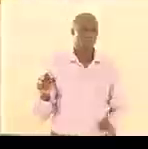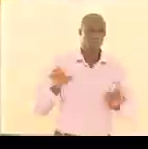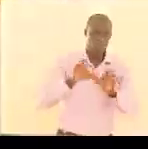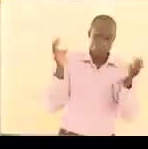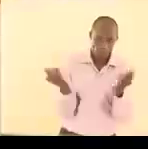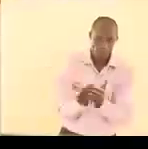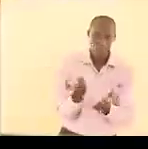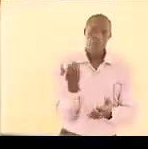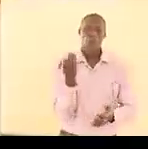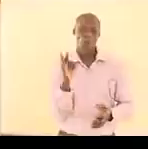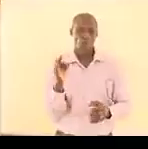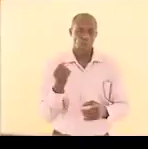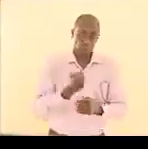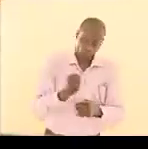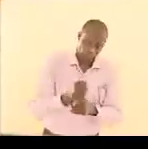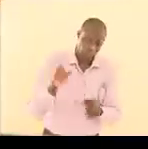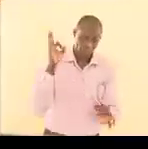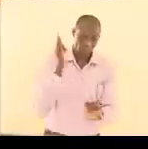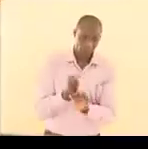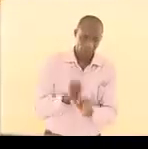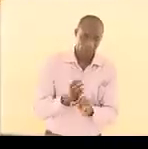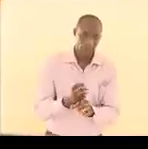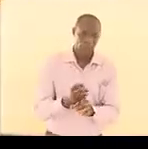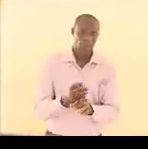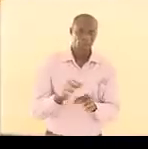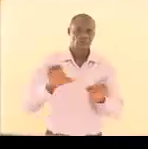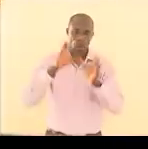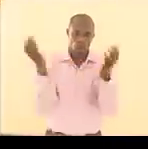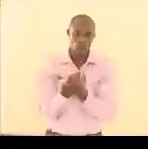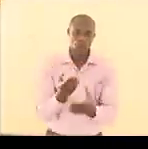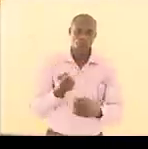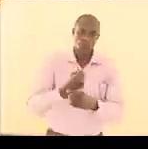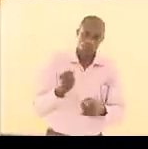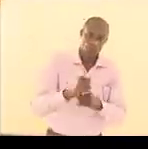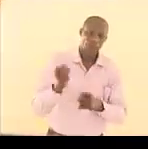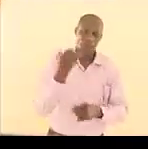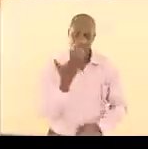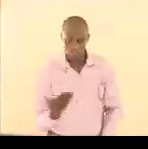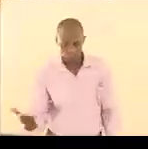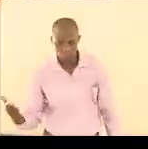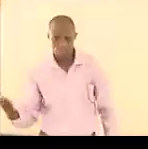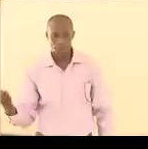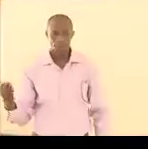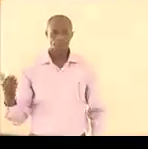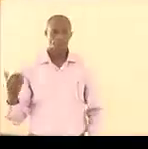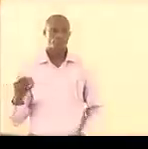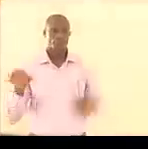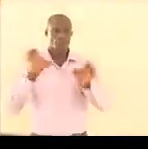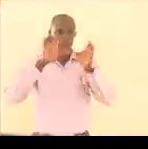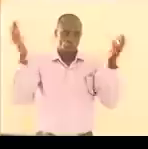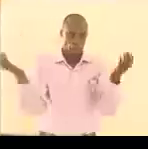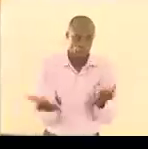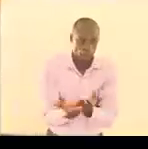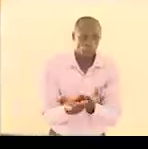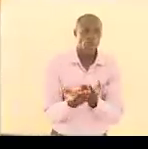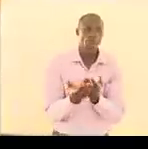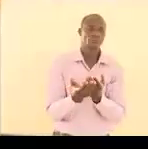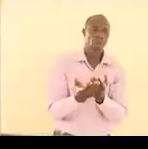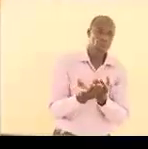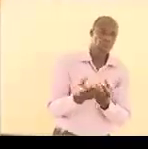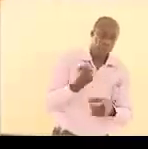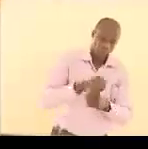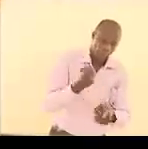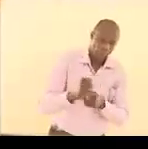a community of shared faith, a community of shared possessions, a community of